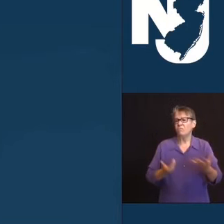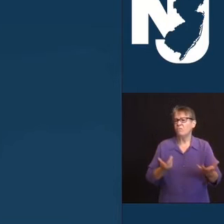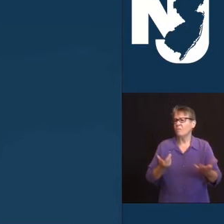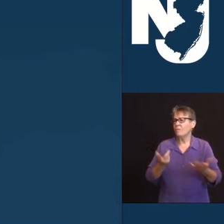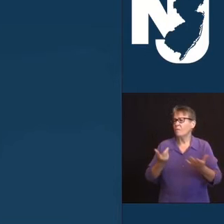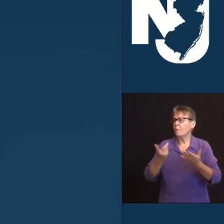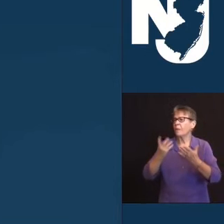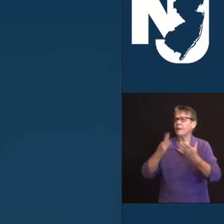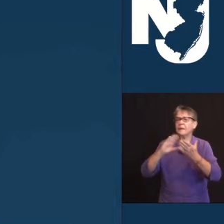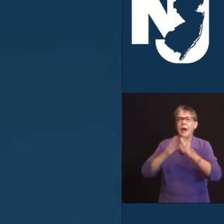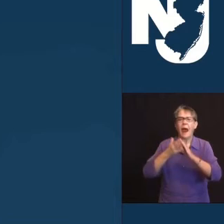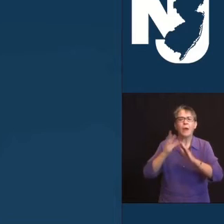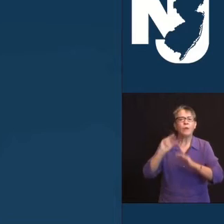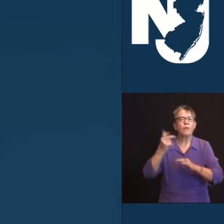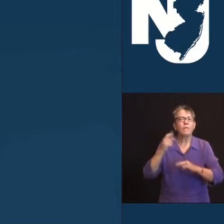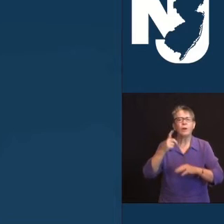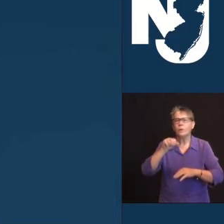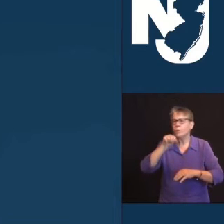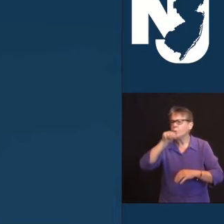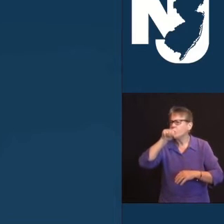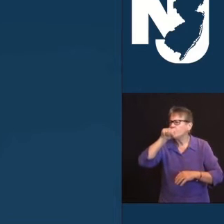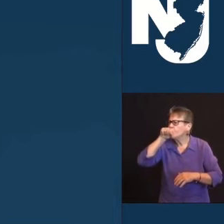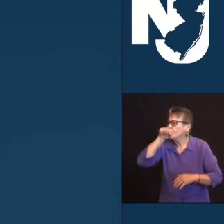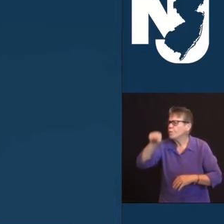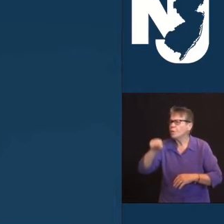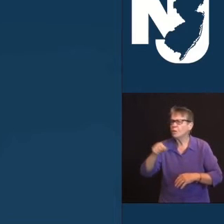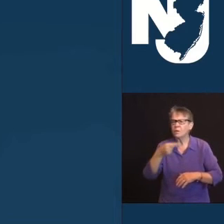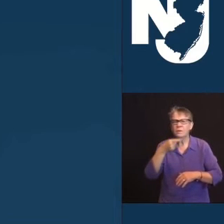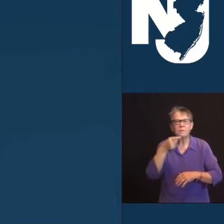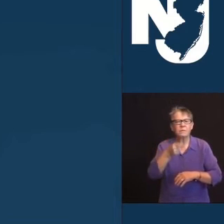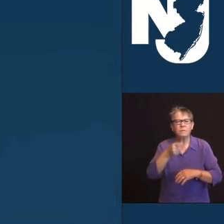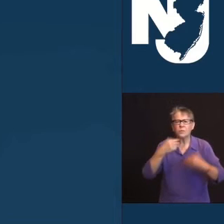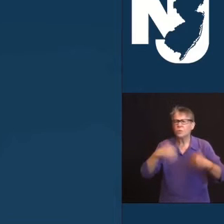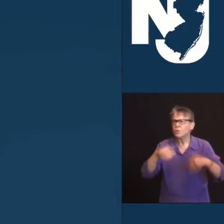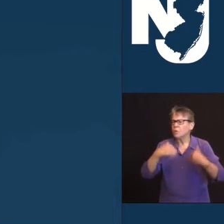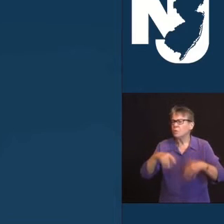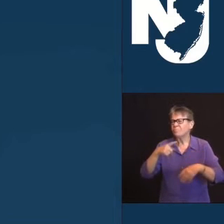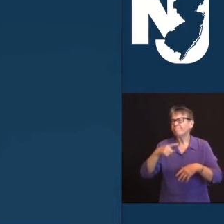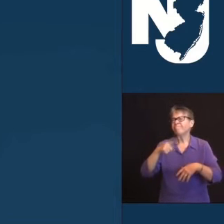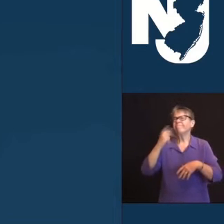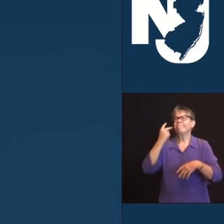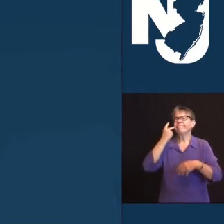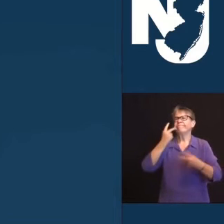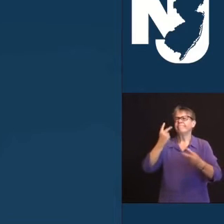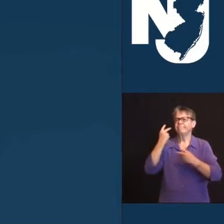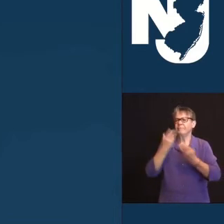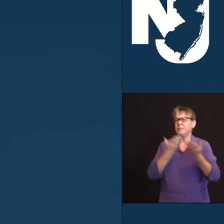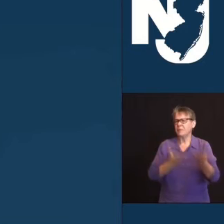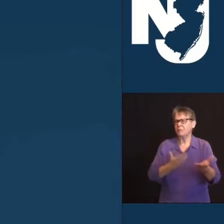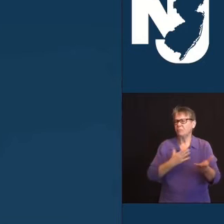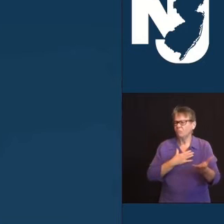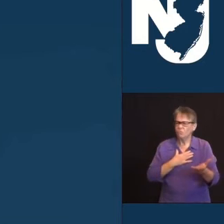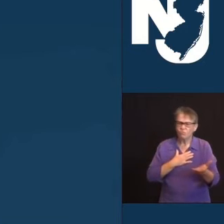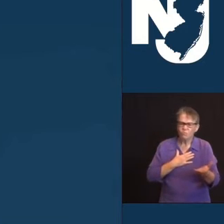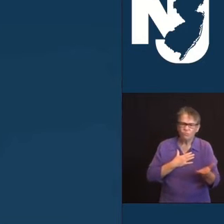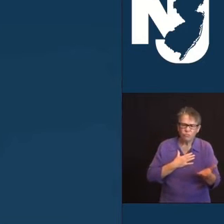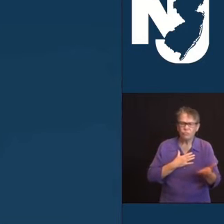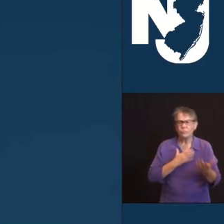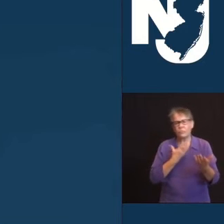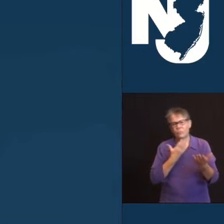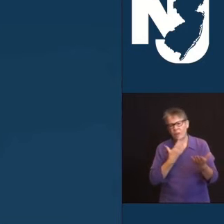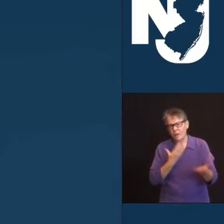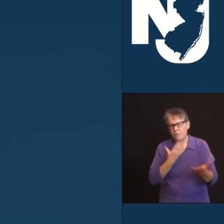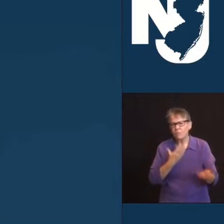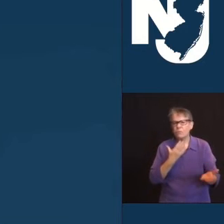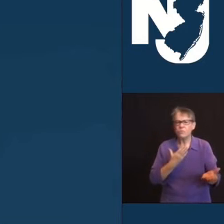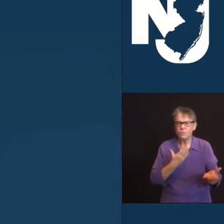remember his lifetime of dedication to that community, one of New Jersey's finest. Thank you, Tom, for your service to our nation, to